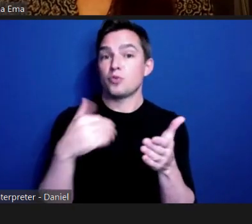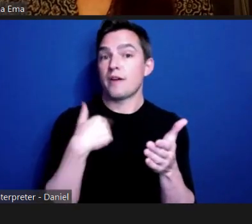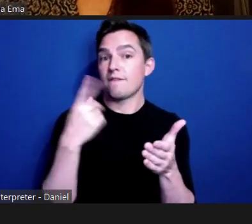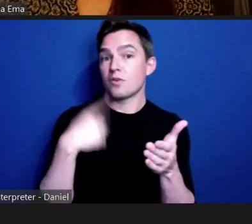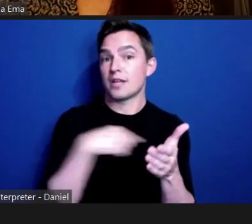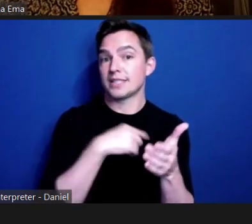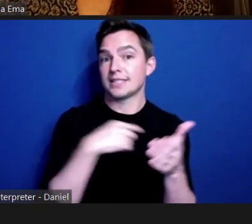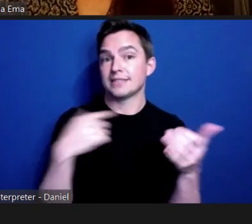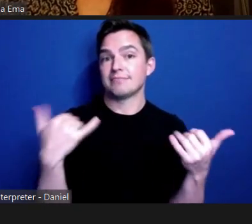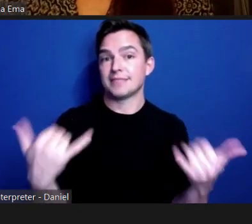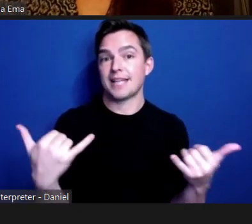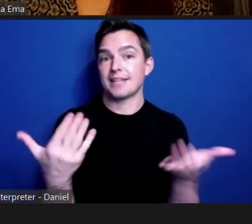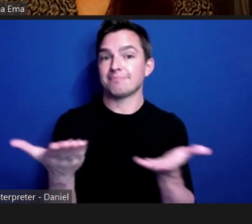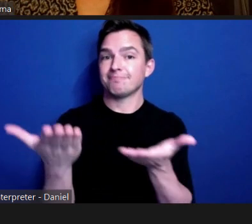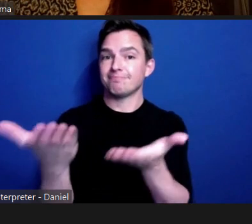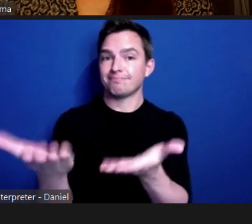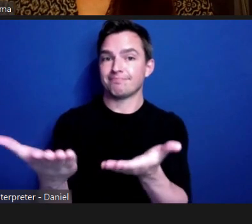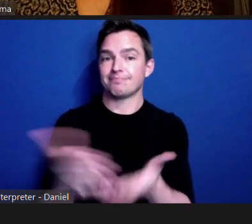today.